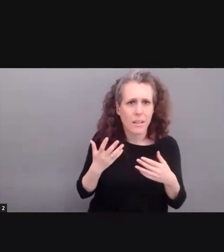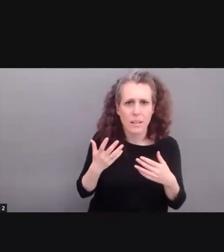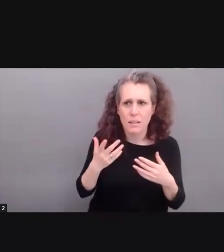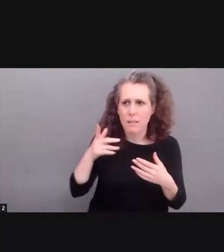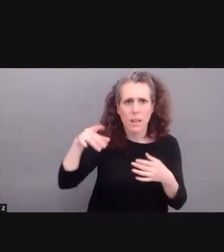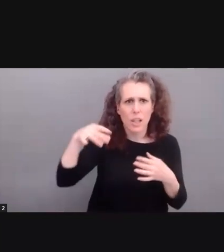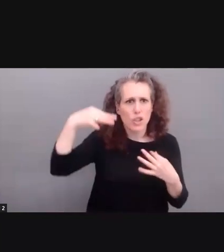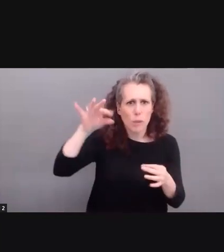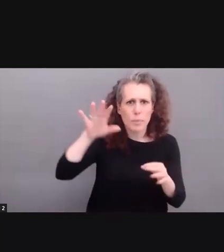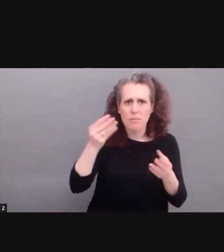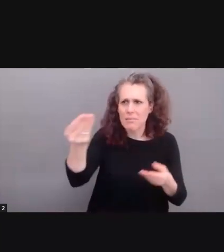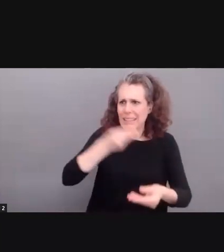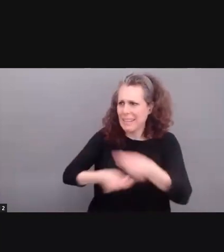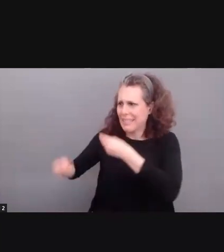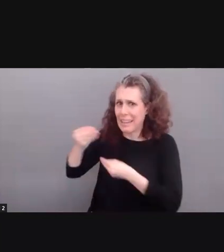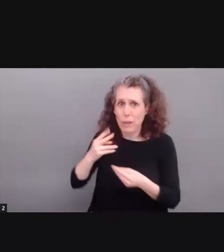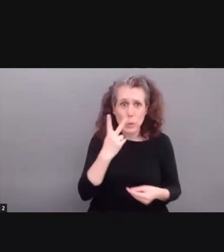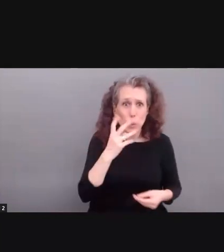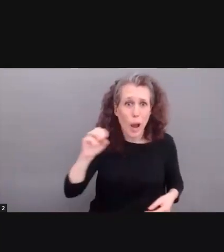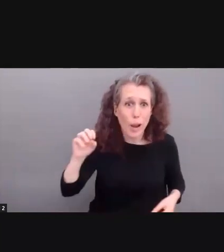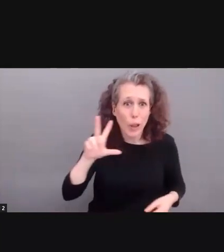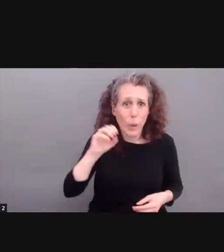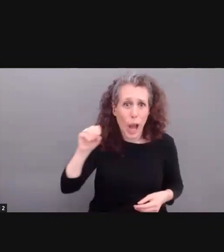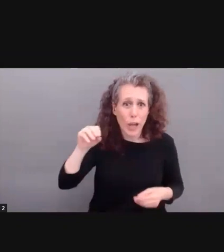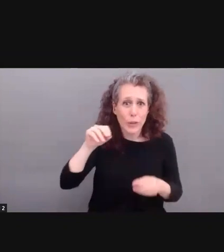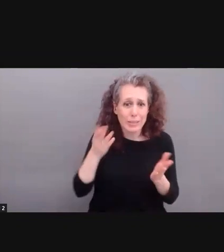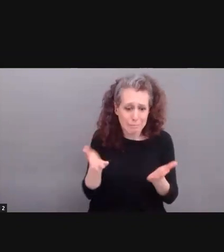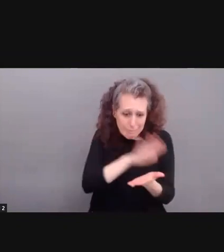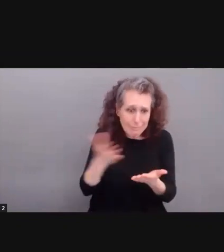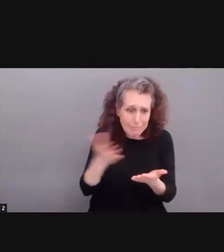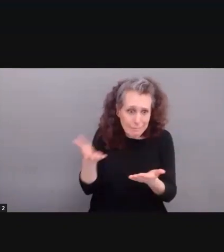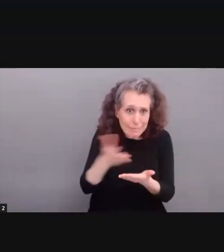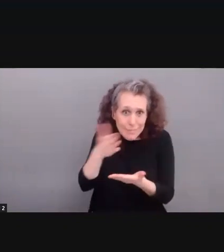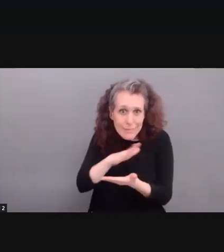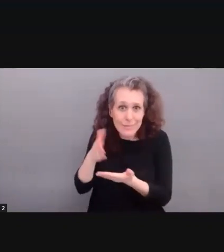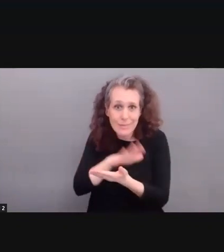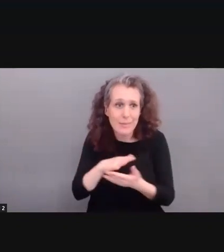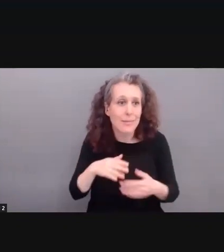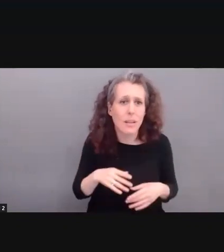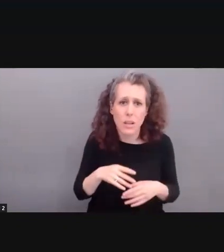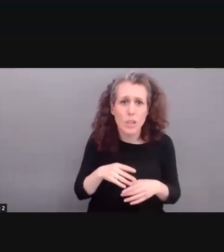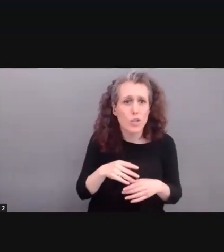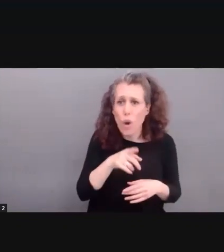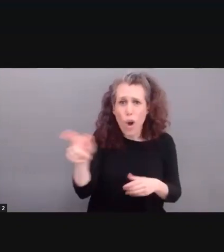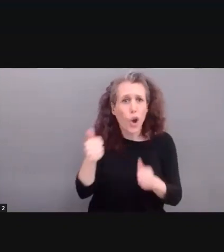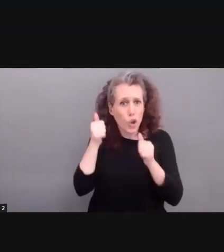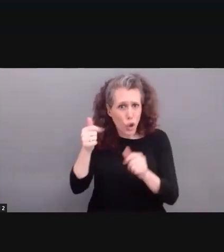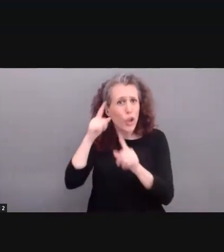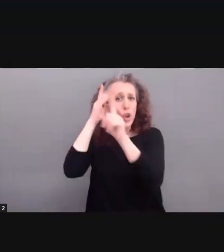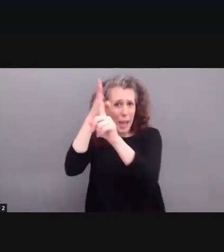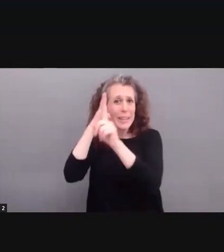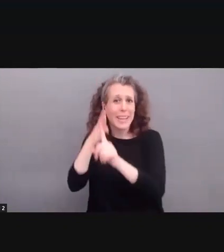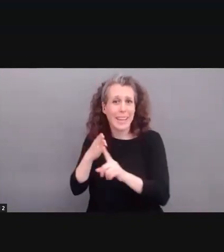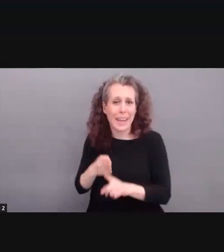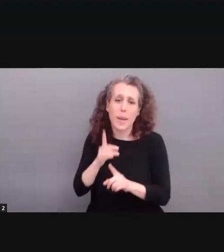document of 200-300 pages. And yeah, they can easily kill all the good intentions if you don't try to give sort of